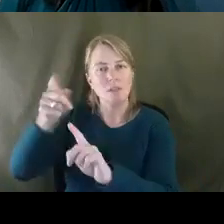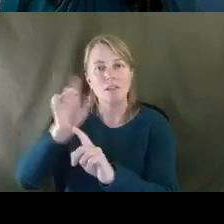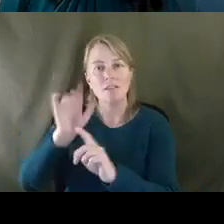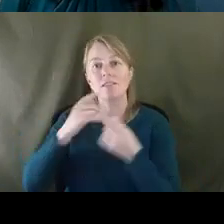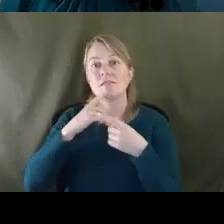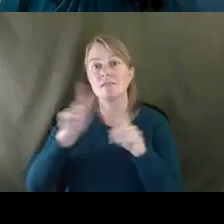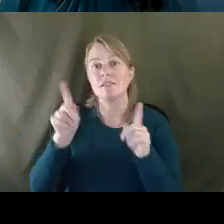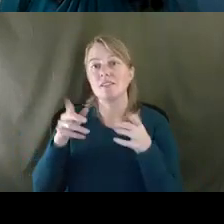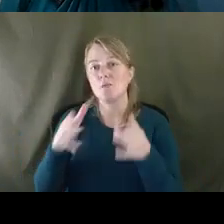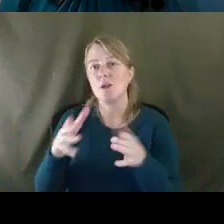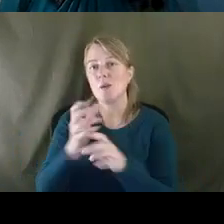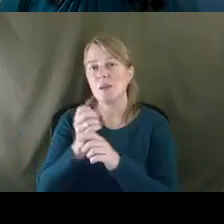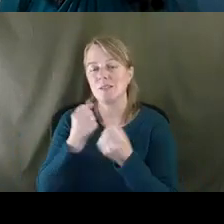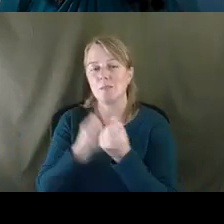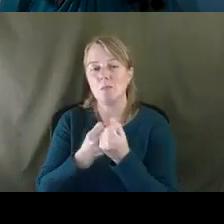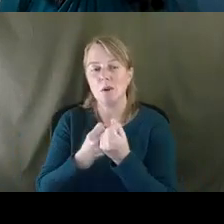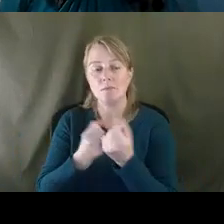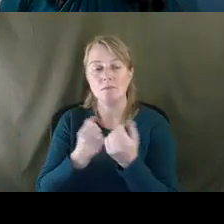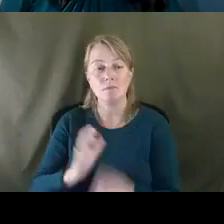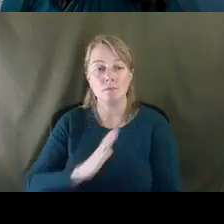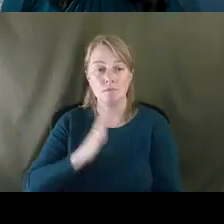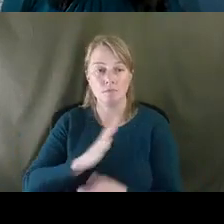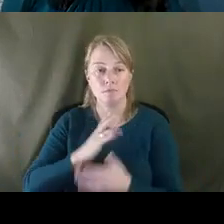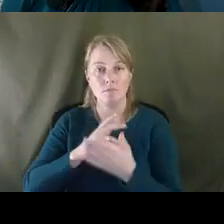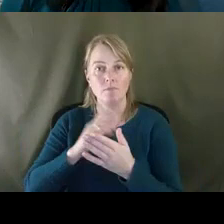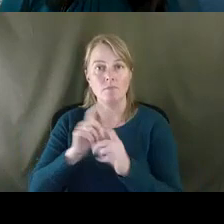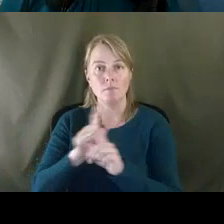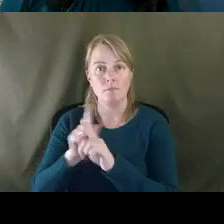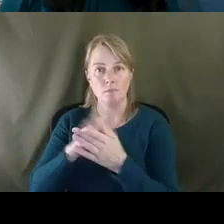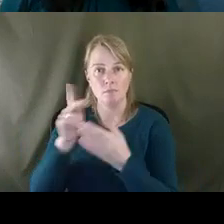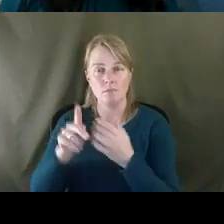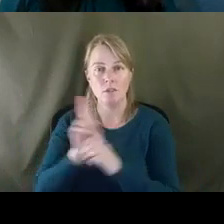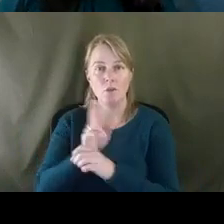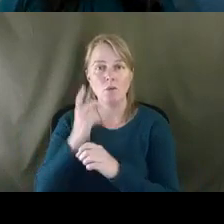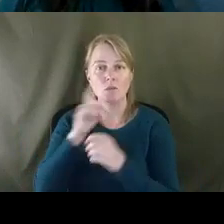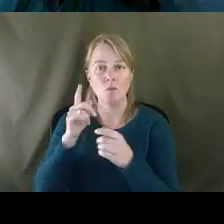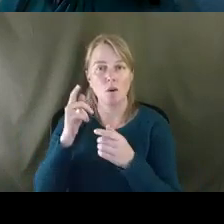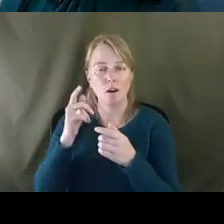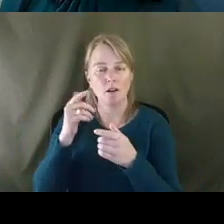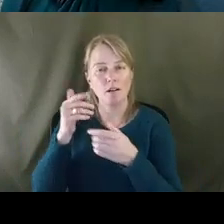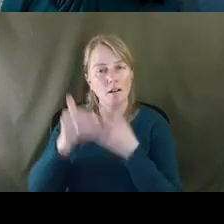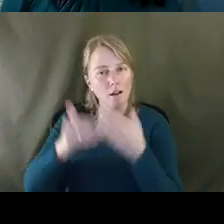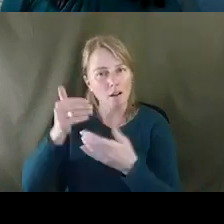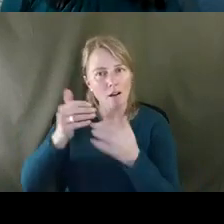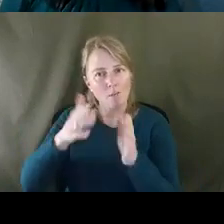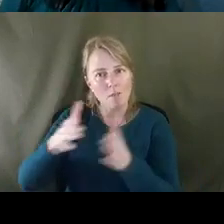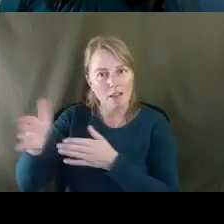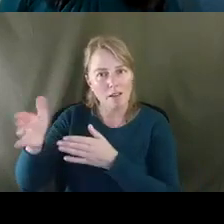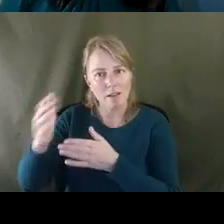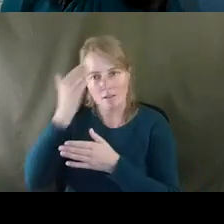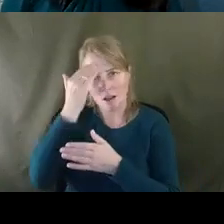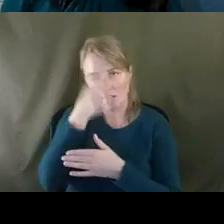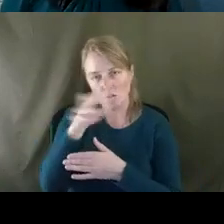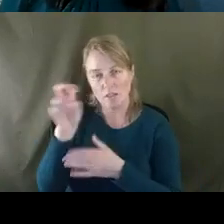support. Formalized mentorship programs can be used for succession planning and knowledge transfer from